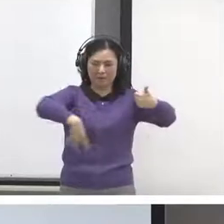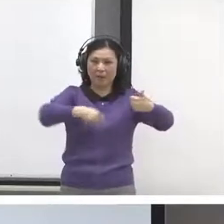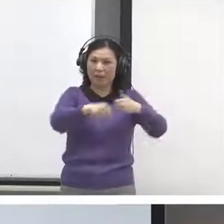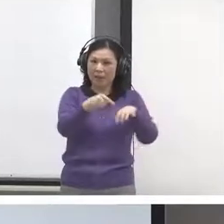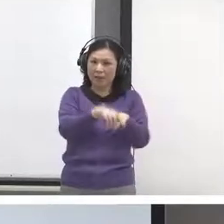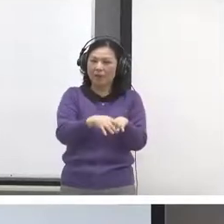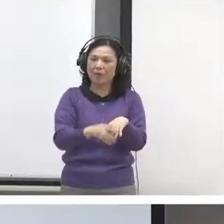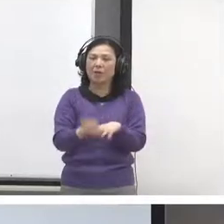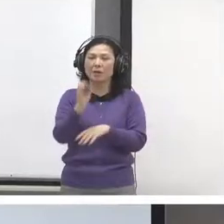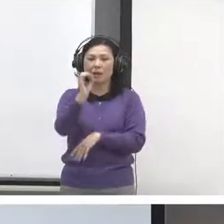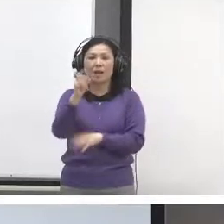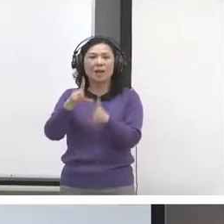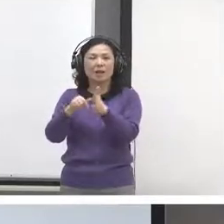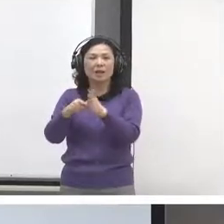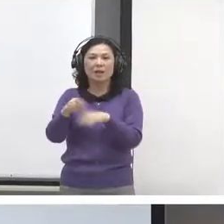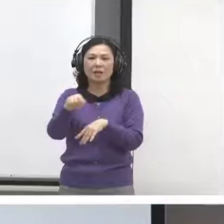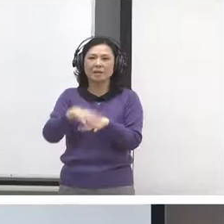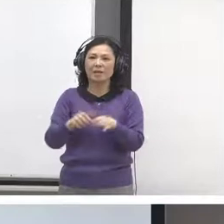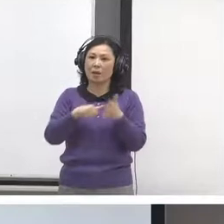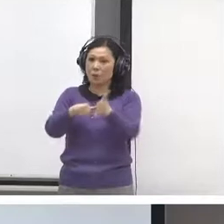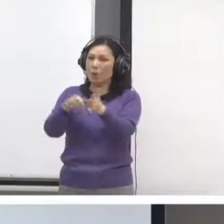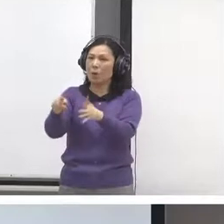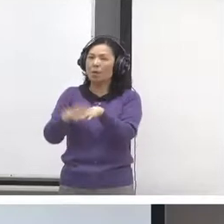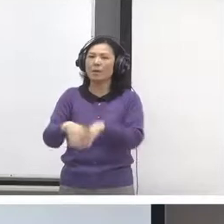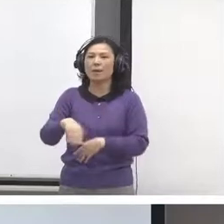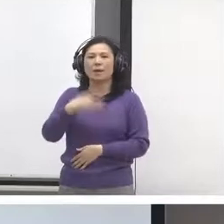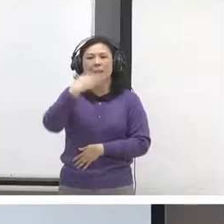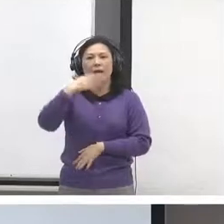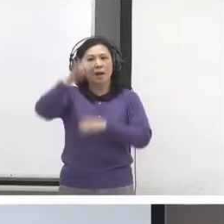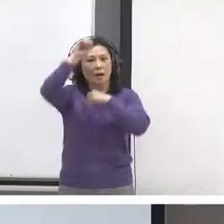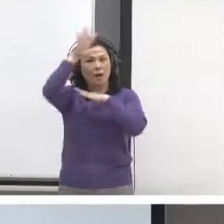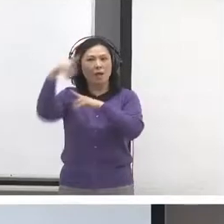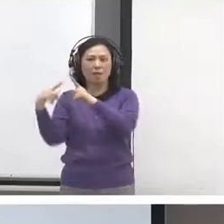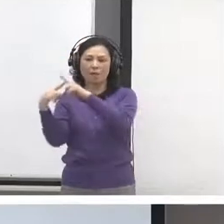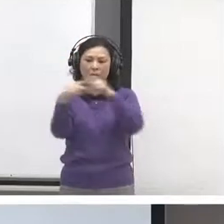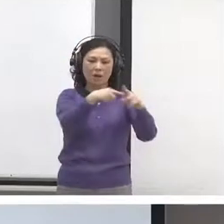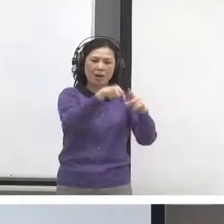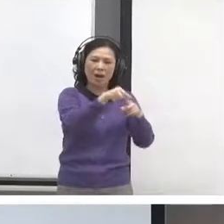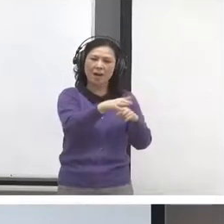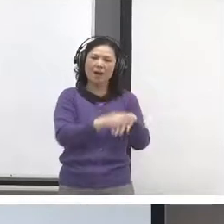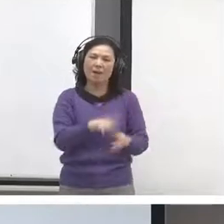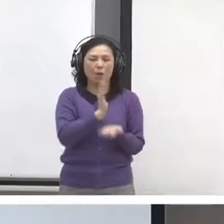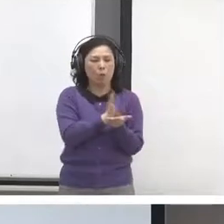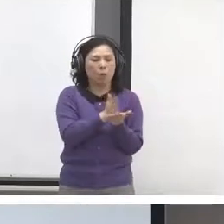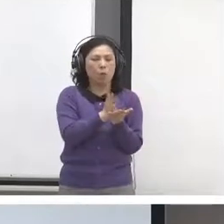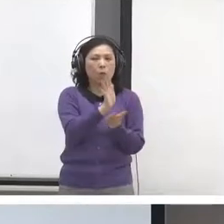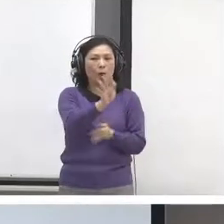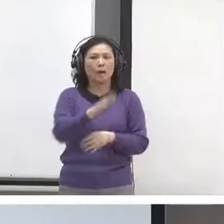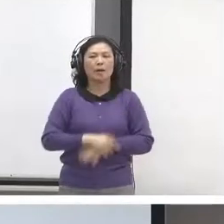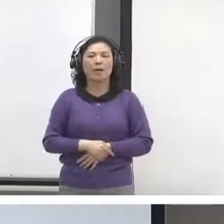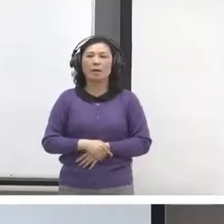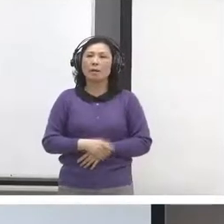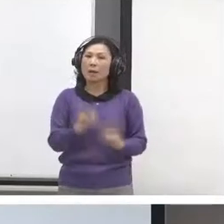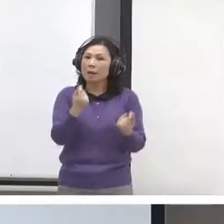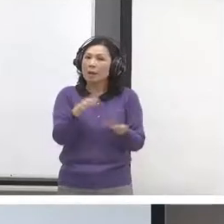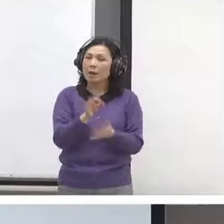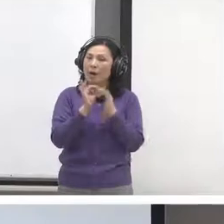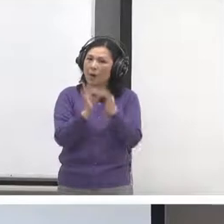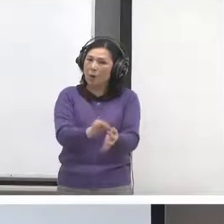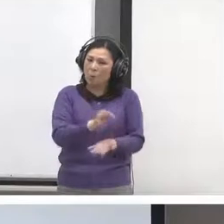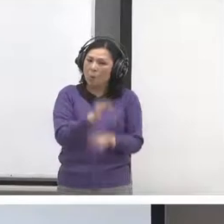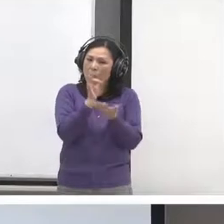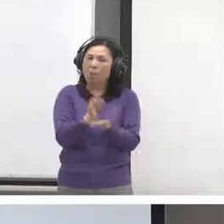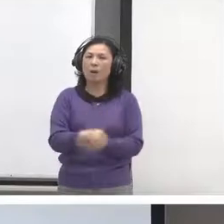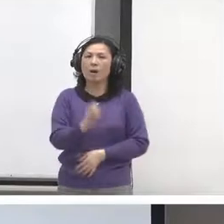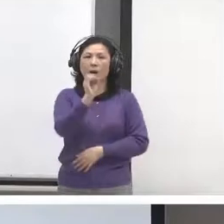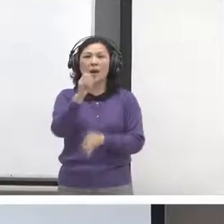have returned to Toronto numerous times to speak, and there's consistently reference to GovZero and VTaiwan as inspirational examples of what our community